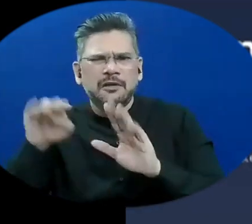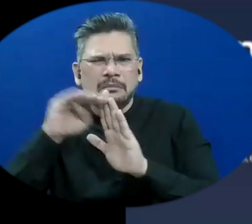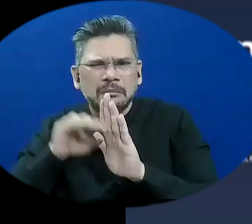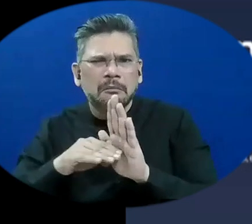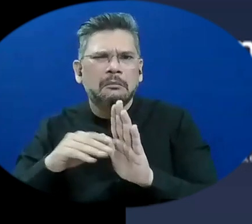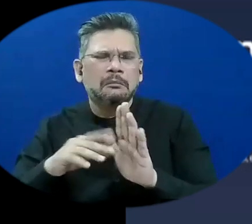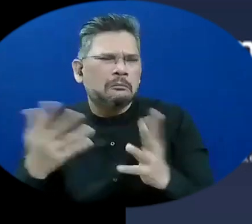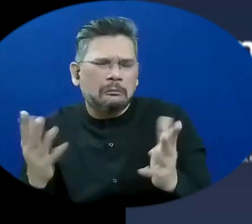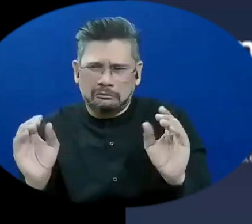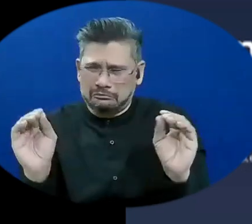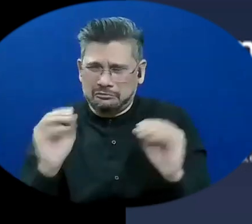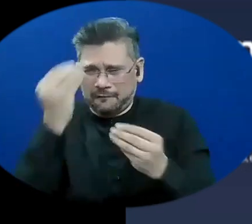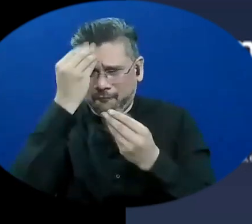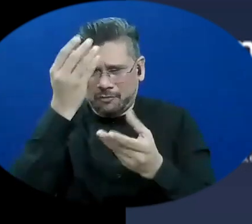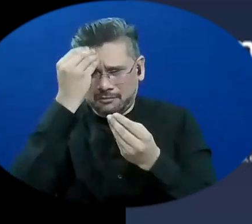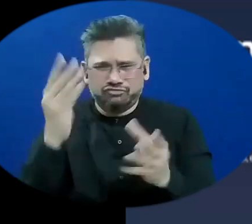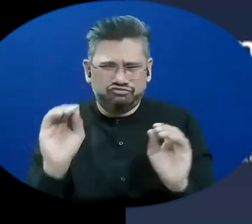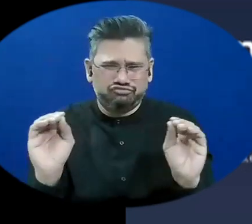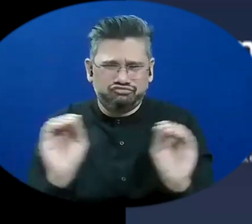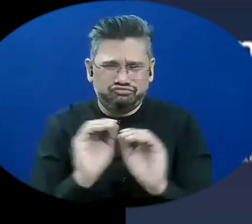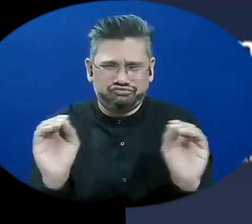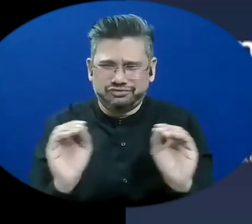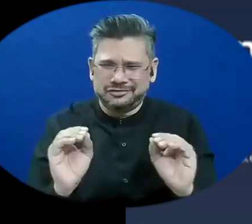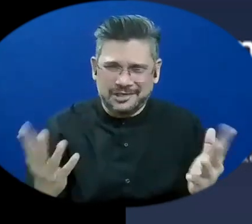when there was an opportunity for us